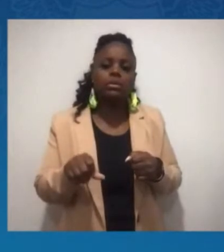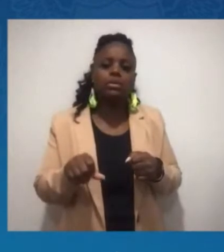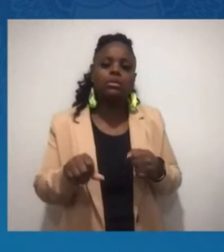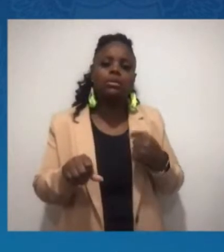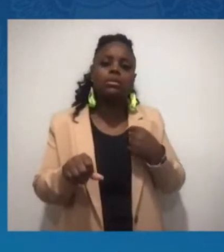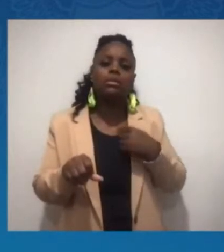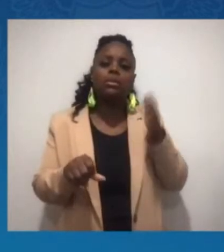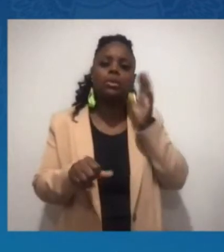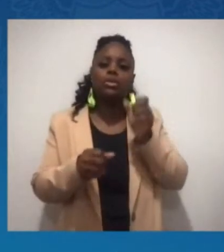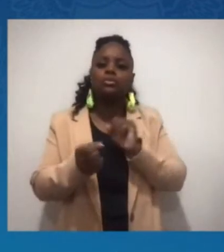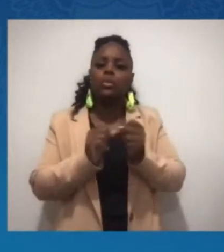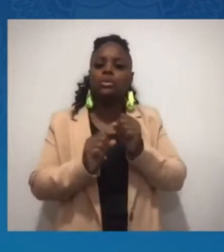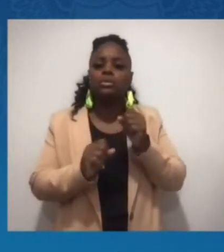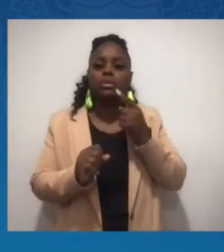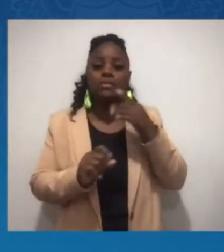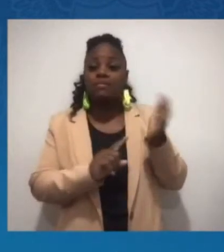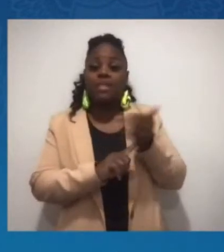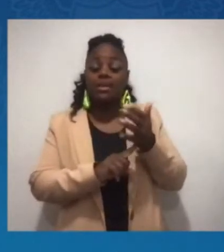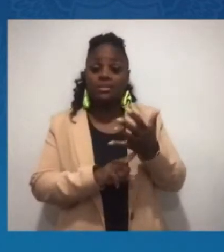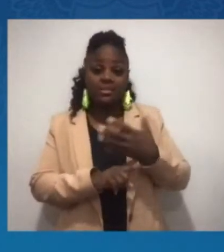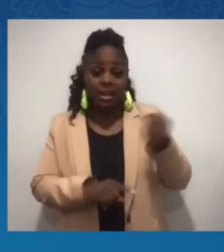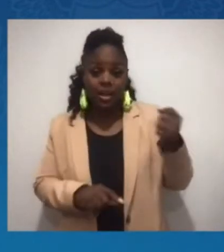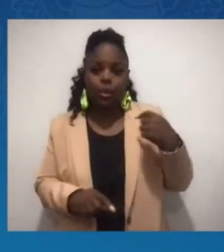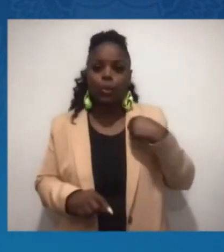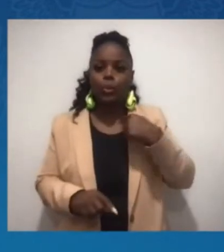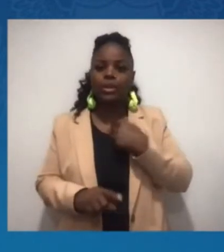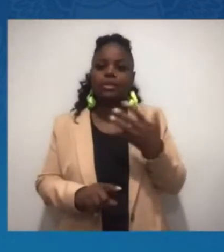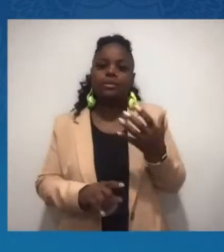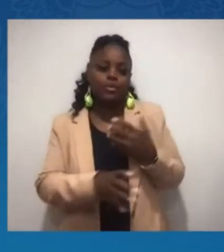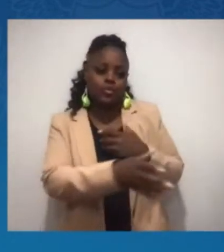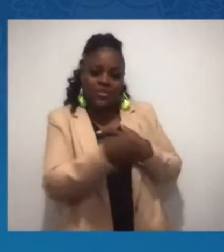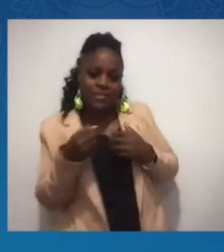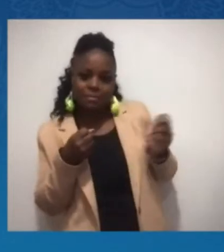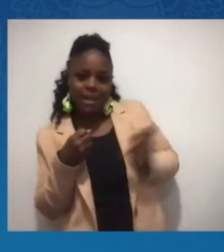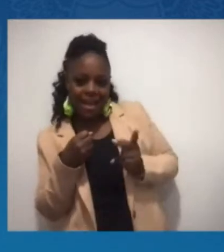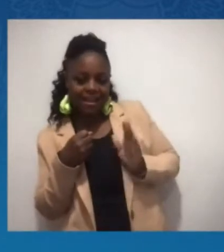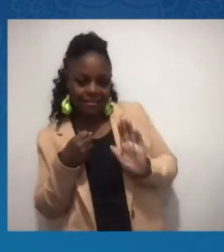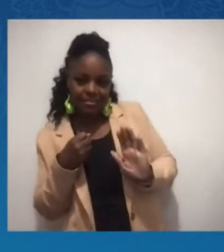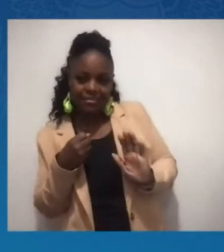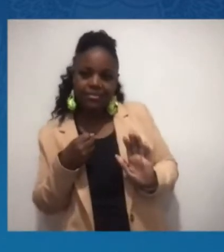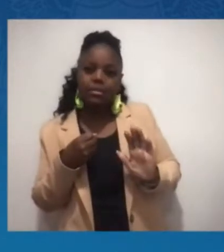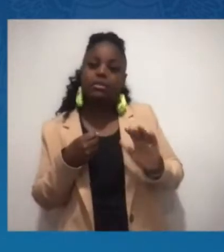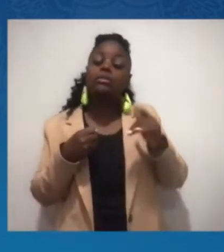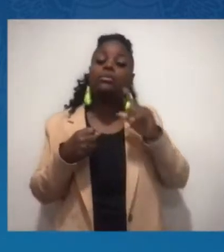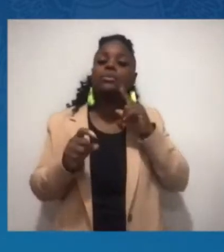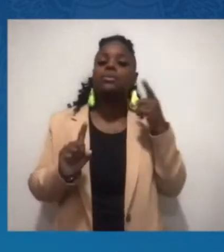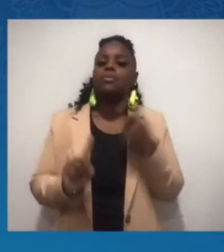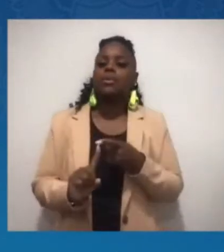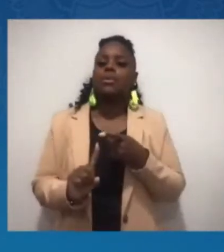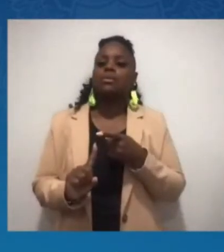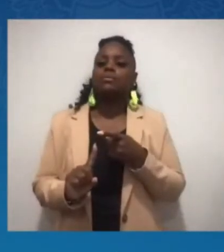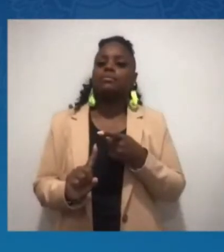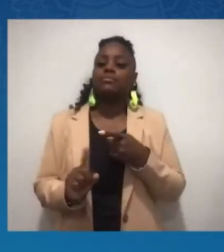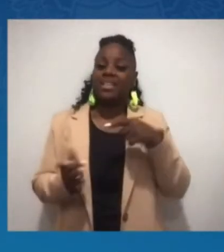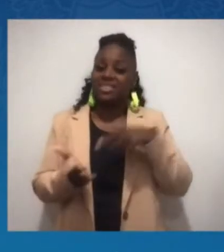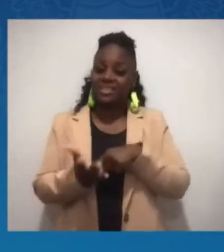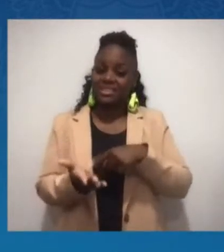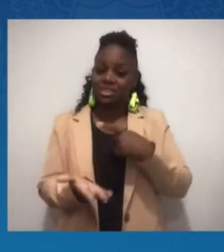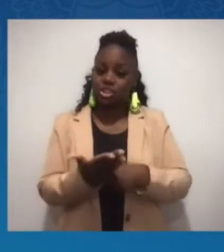This is about freedom and liberty. At its core, this is about freedom and liberty.